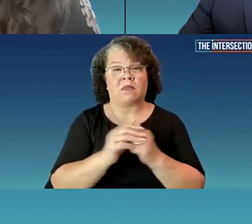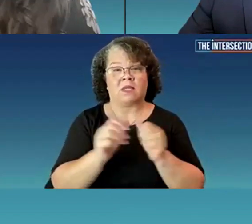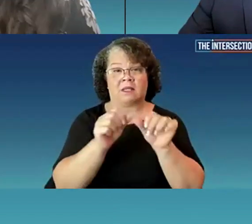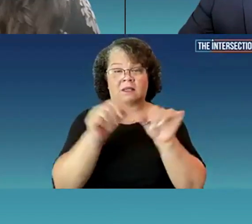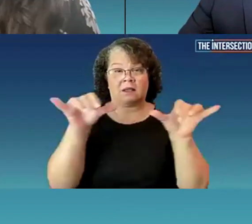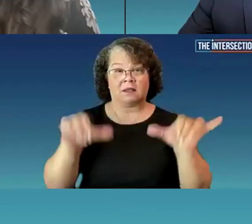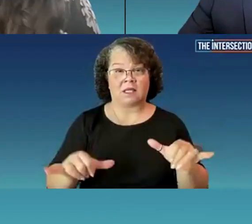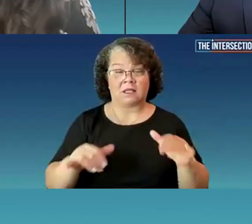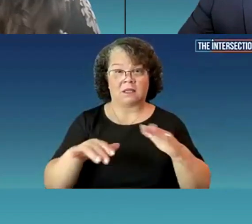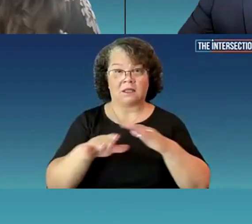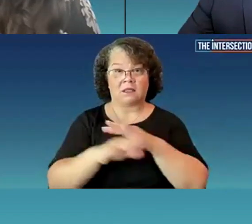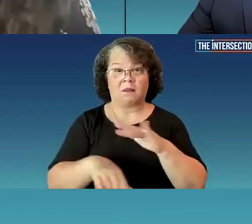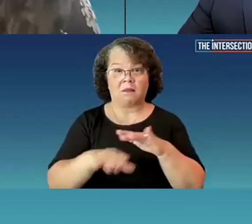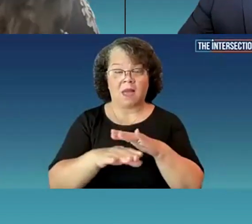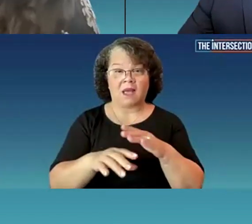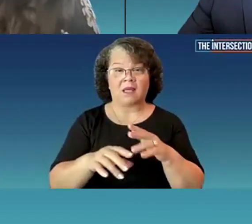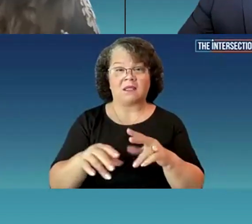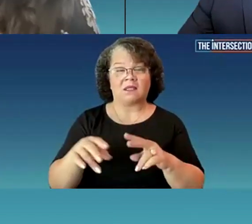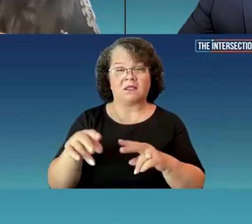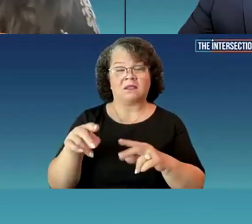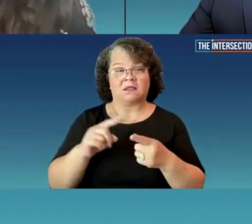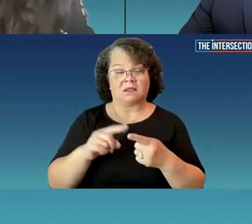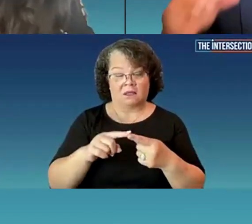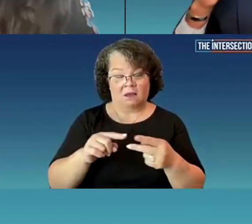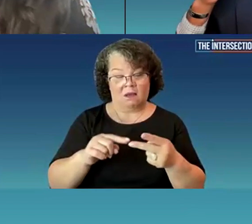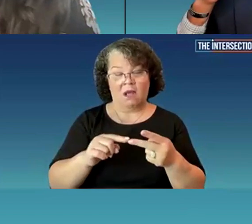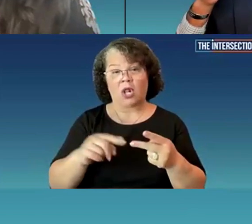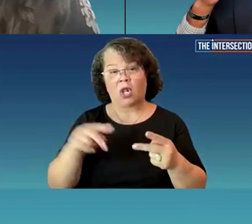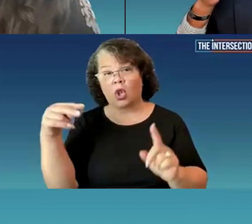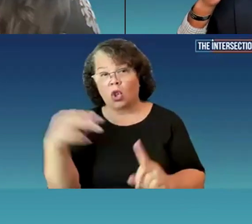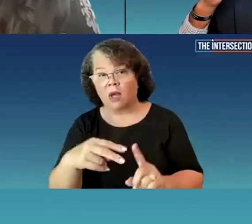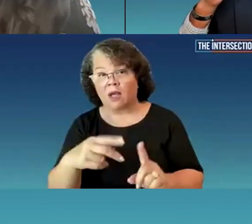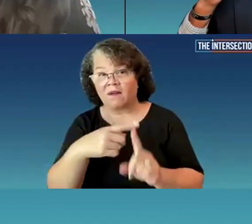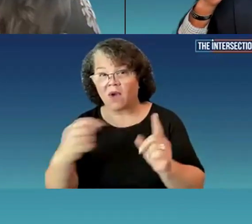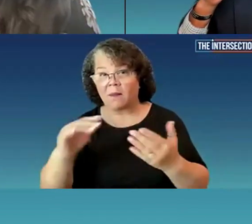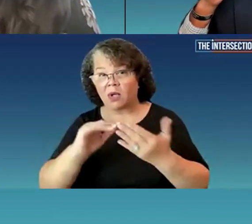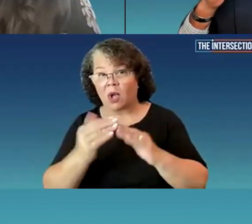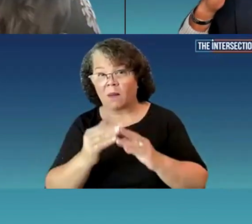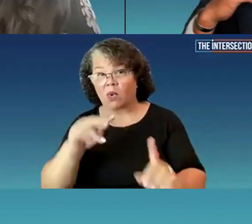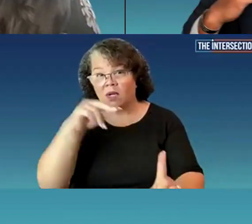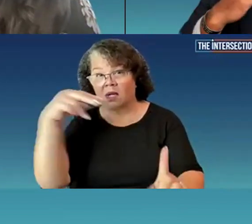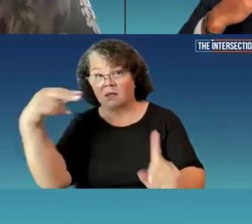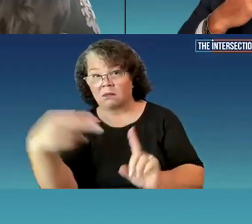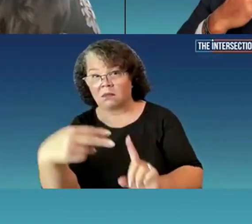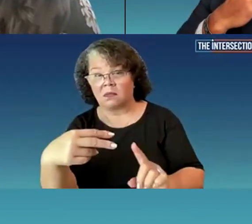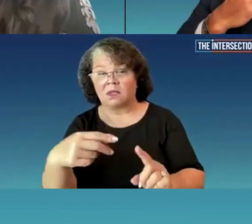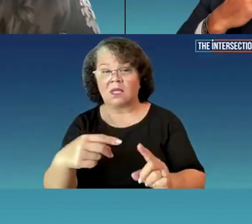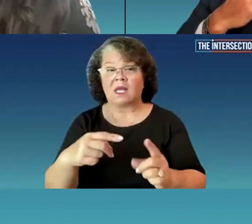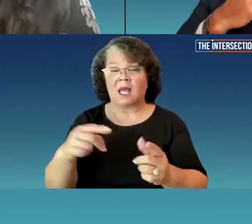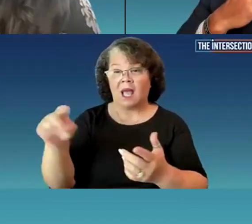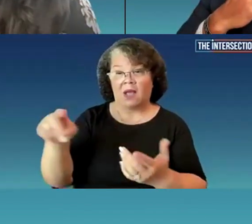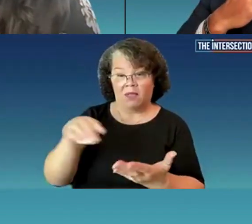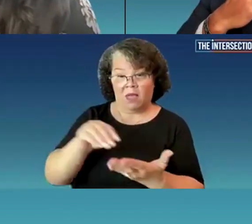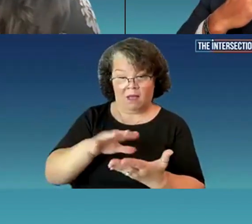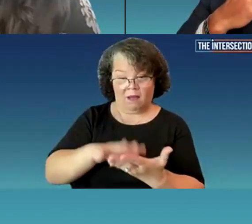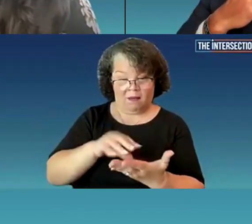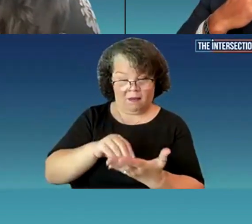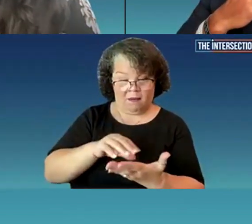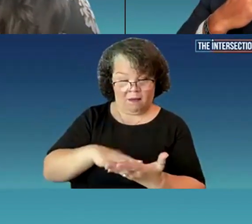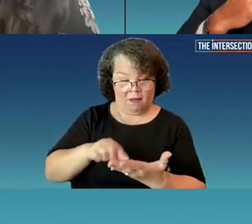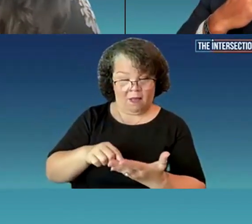system-based, taking what the community says and technically putting it into the health